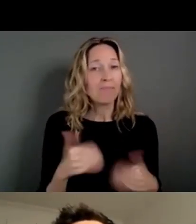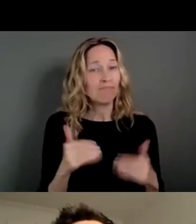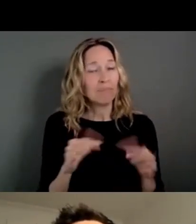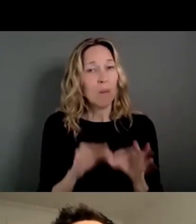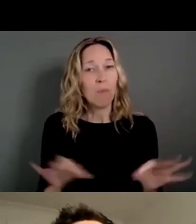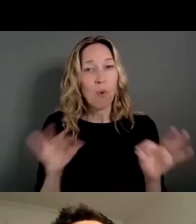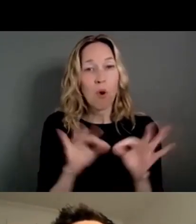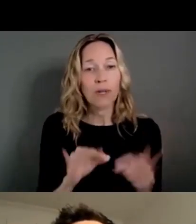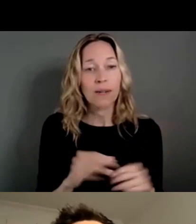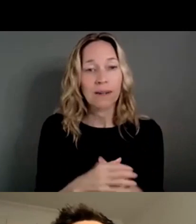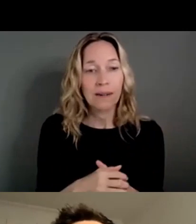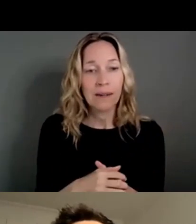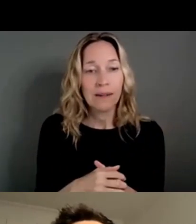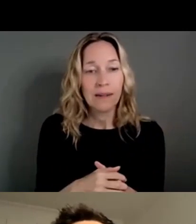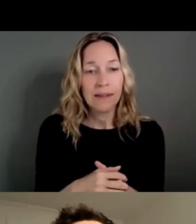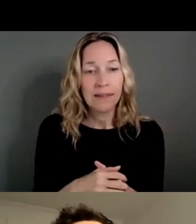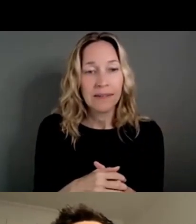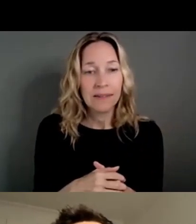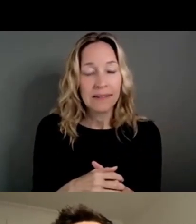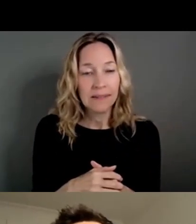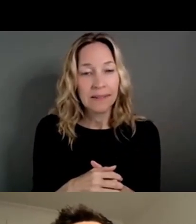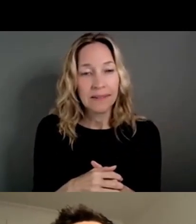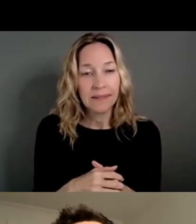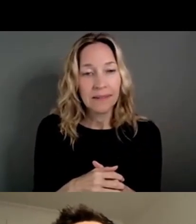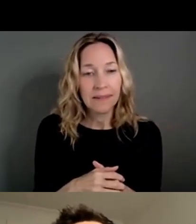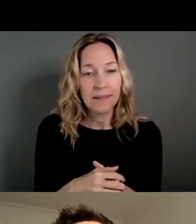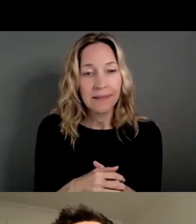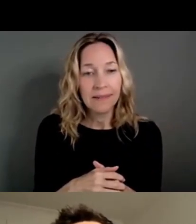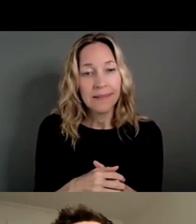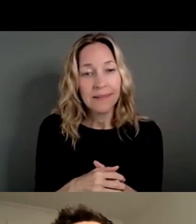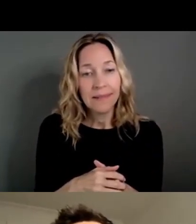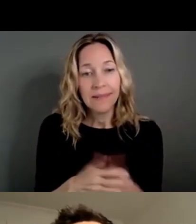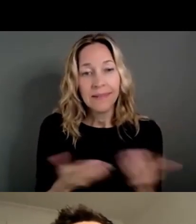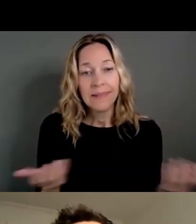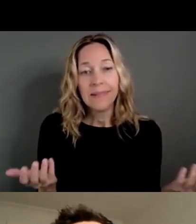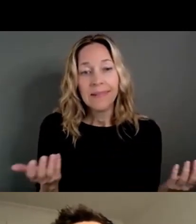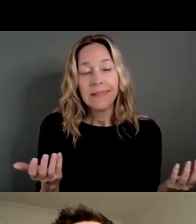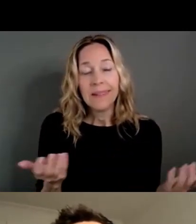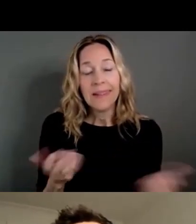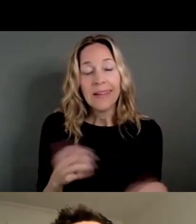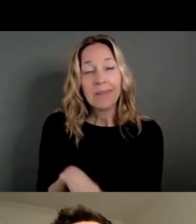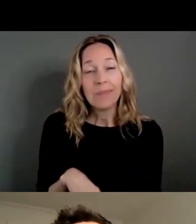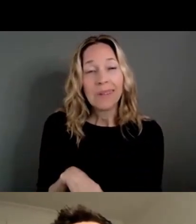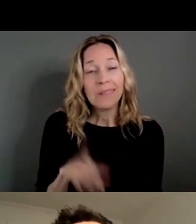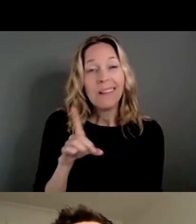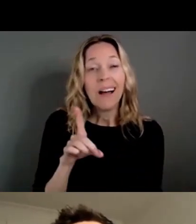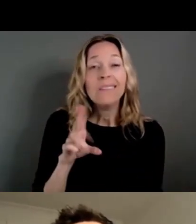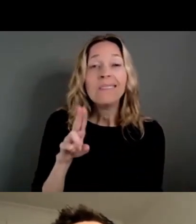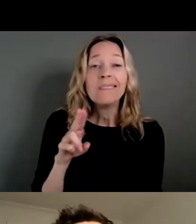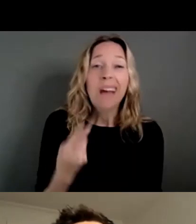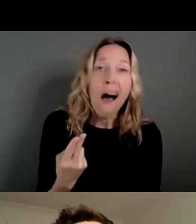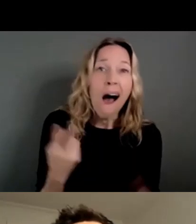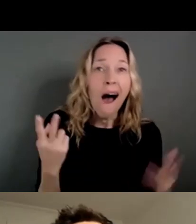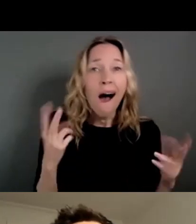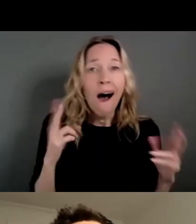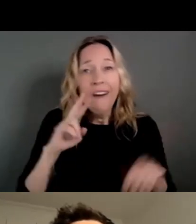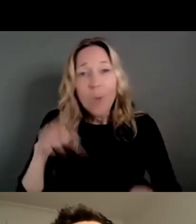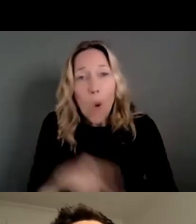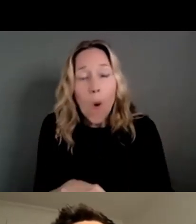of duh moment of this really is, you know, we only get paid if you're working. So,